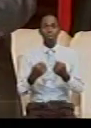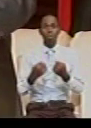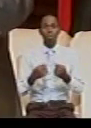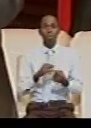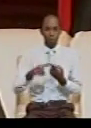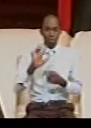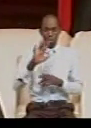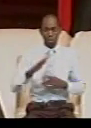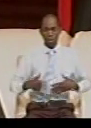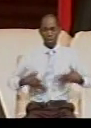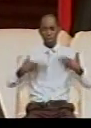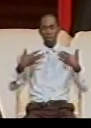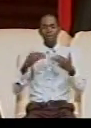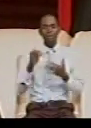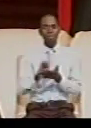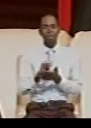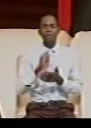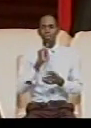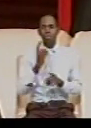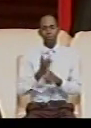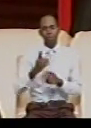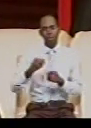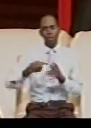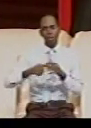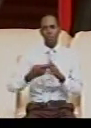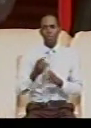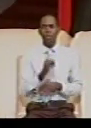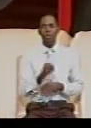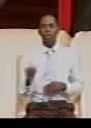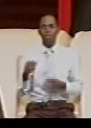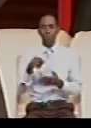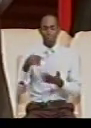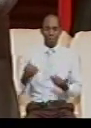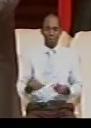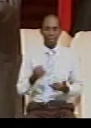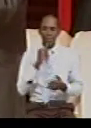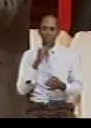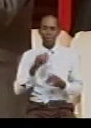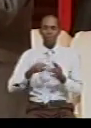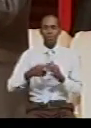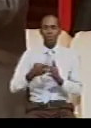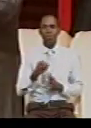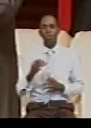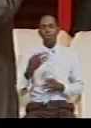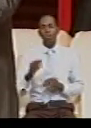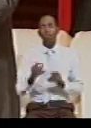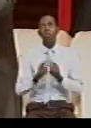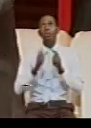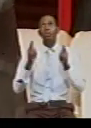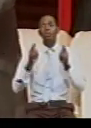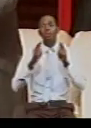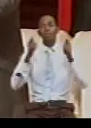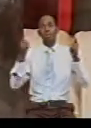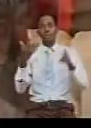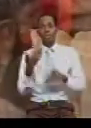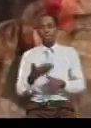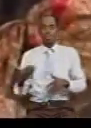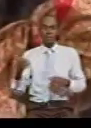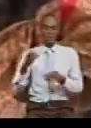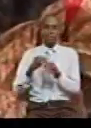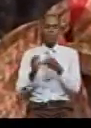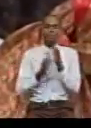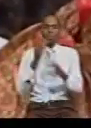life, it's just the beginning. And this is the beginning of great, great things in